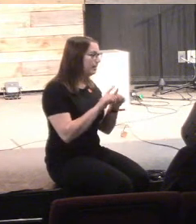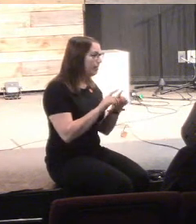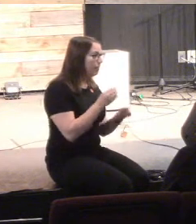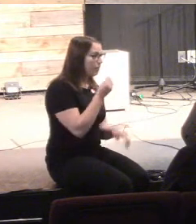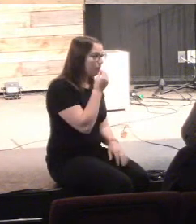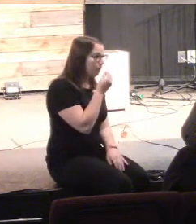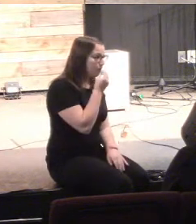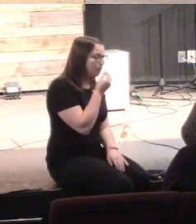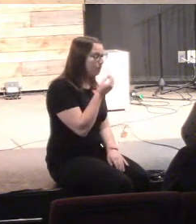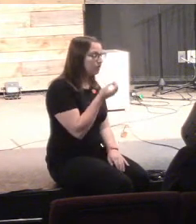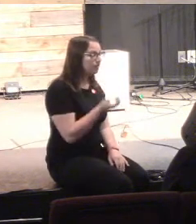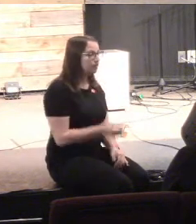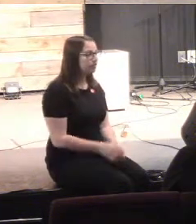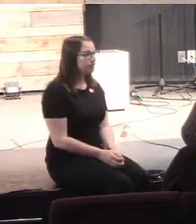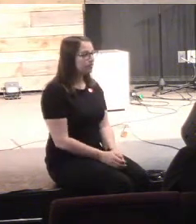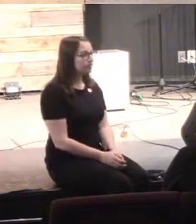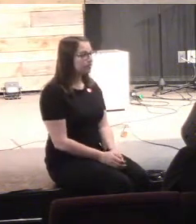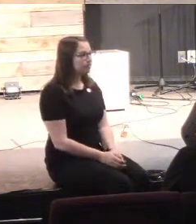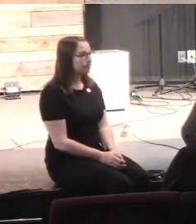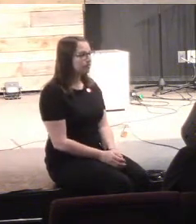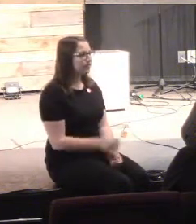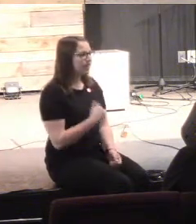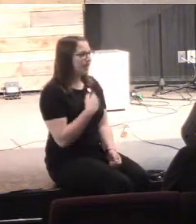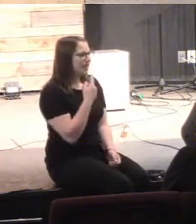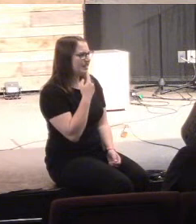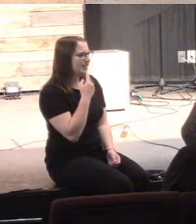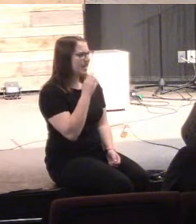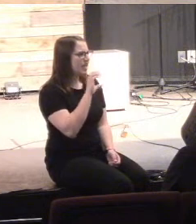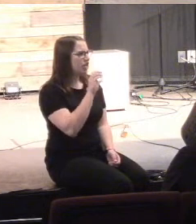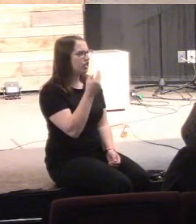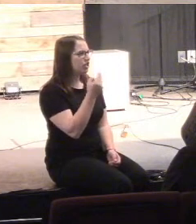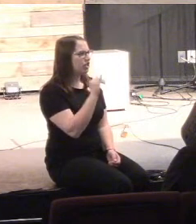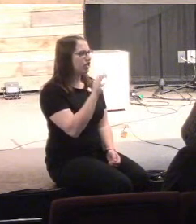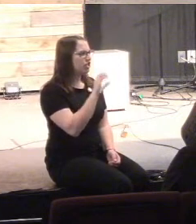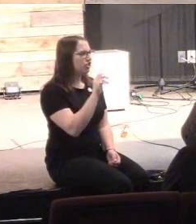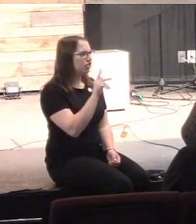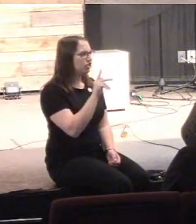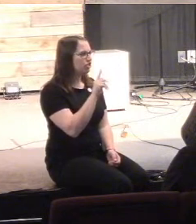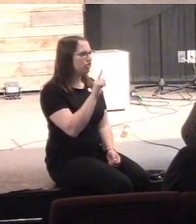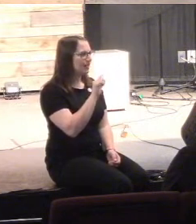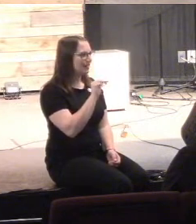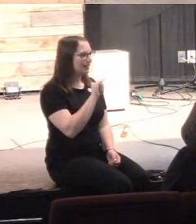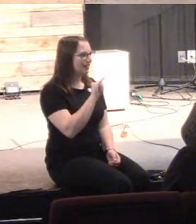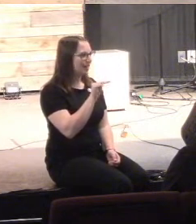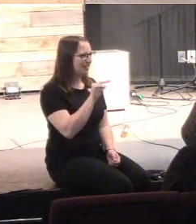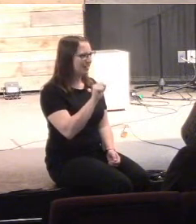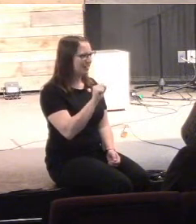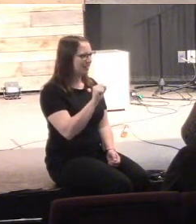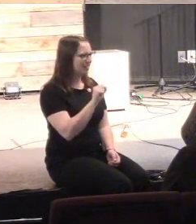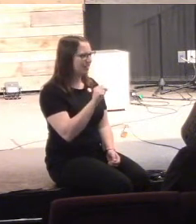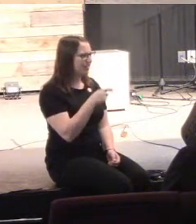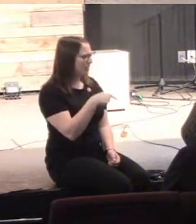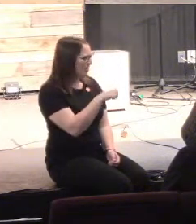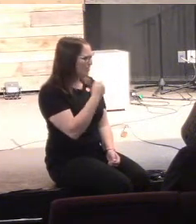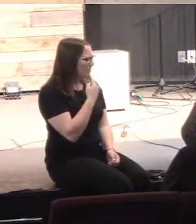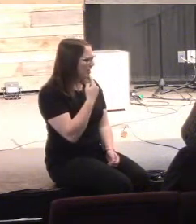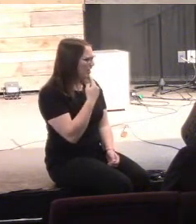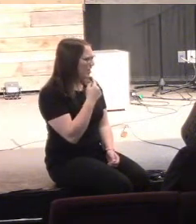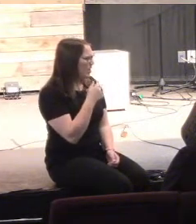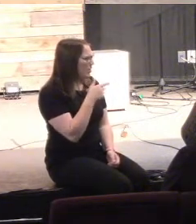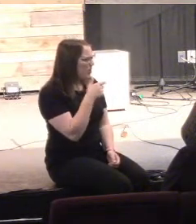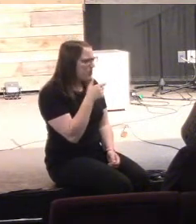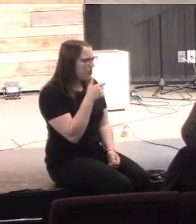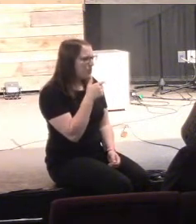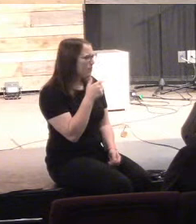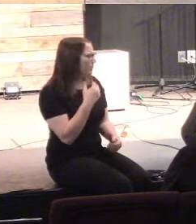us. I say chitlins, you may go, oh my gosh, who would ever eat hog intestines?